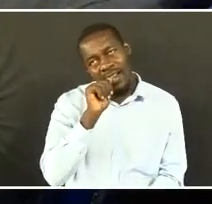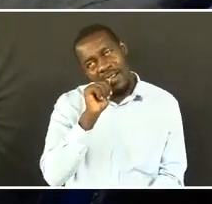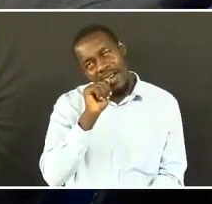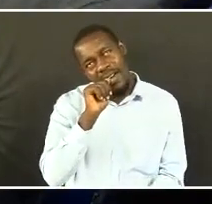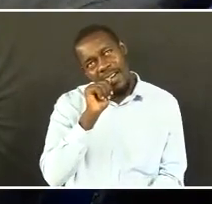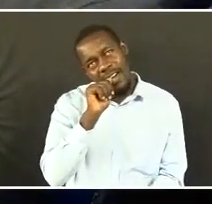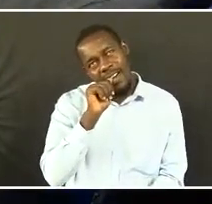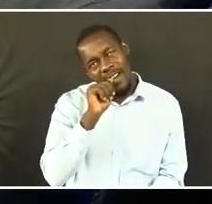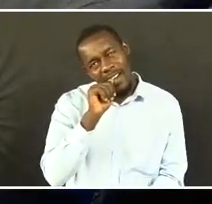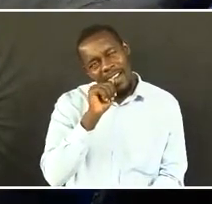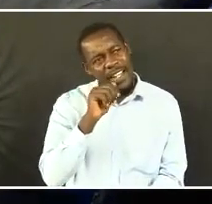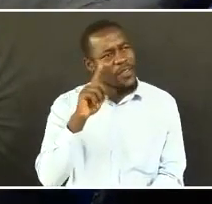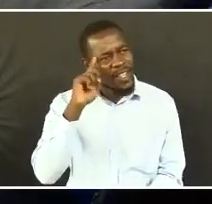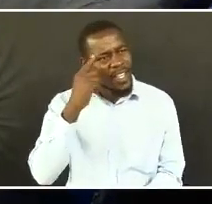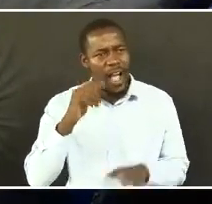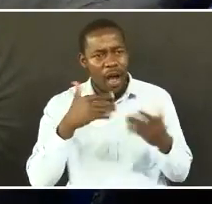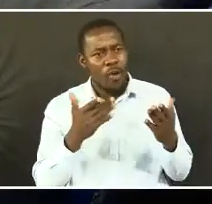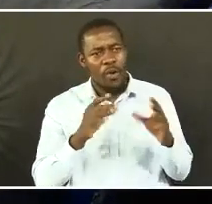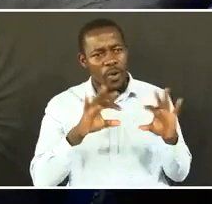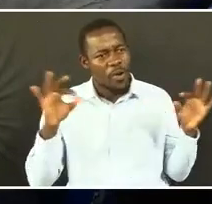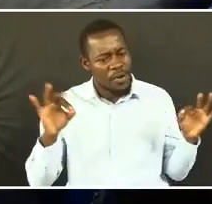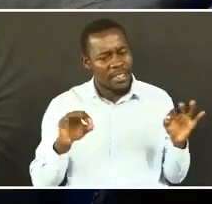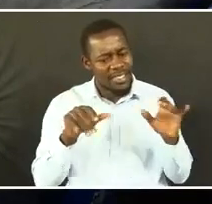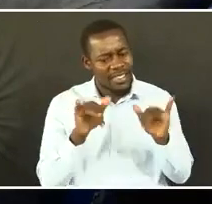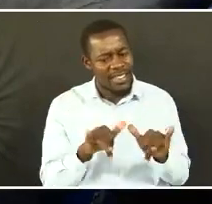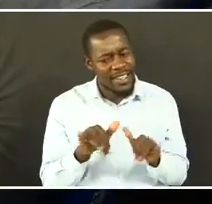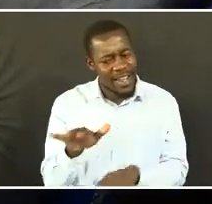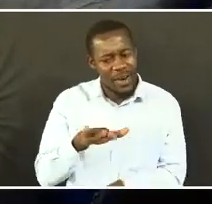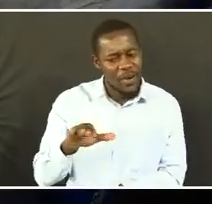the prodigal son stayed in Colombia?